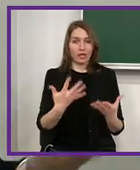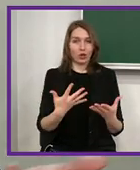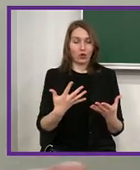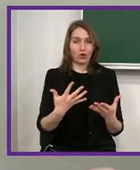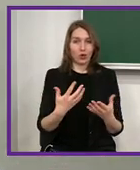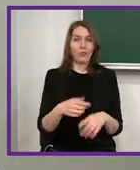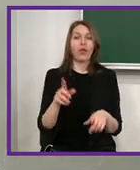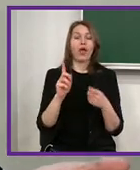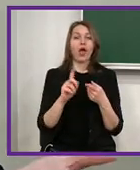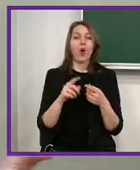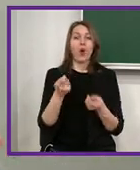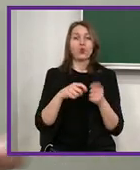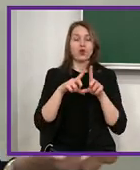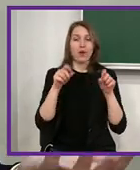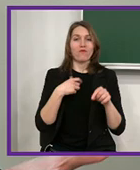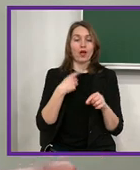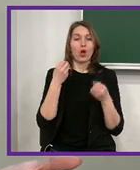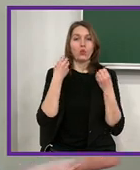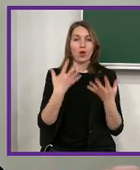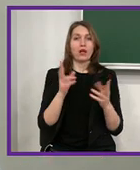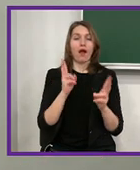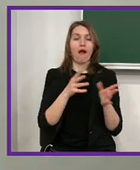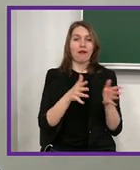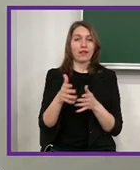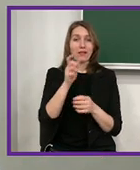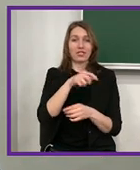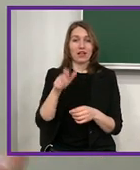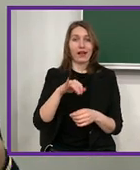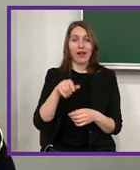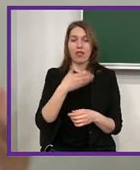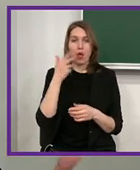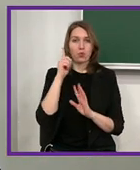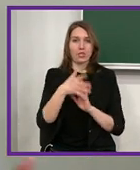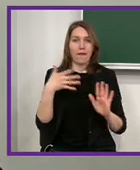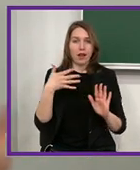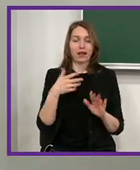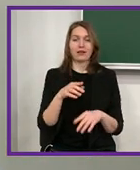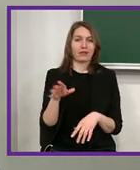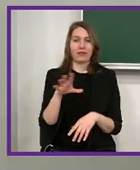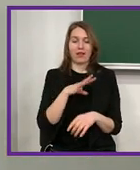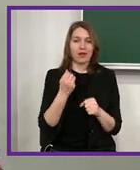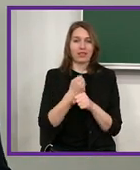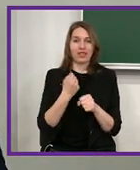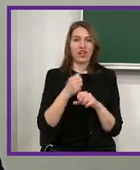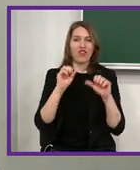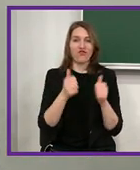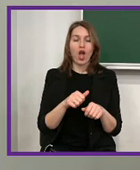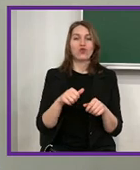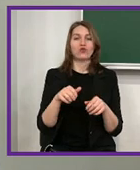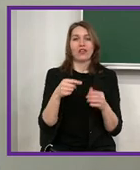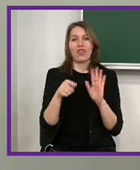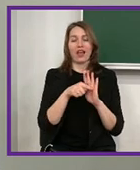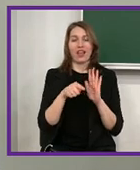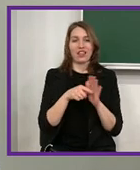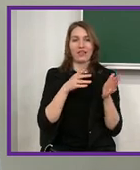it can't design effective interventions to prevent and mitigate negative impacts. So really, that is the first step. Risks